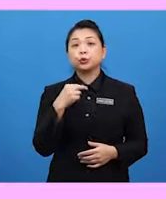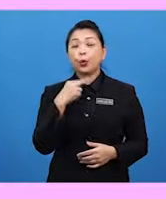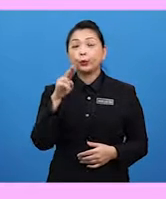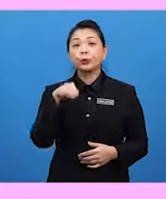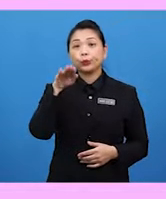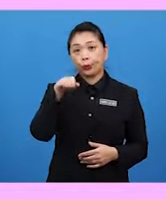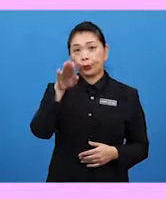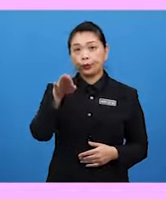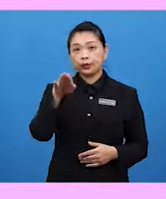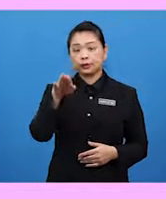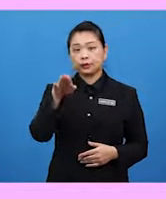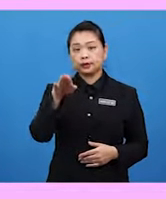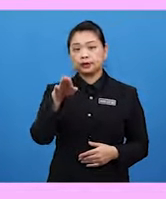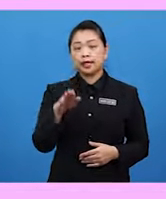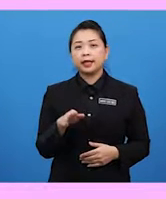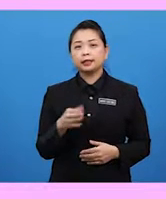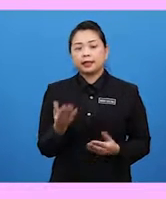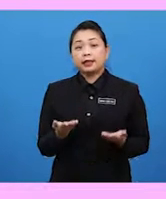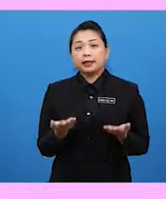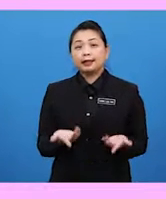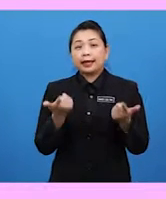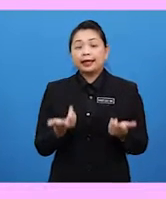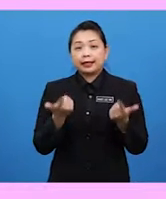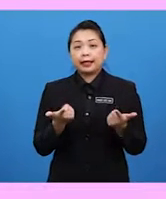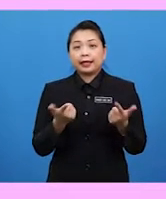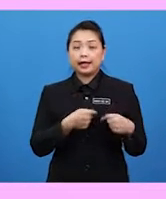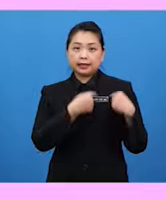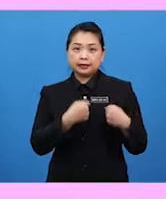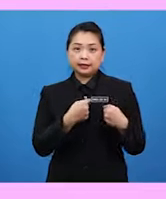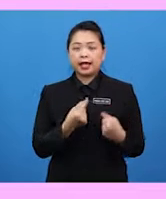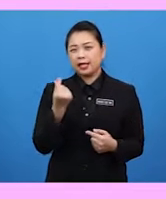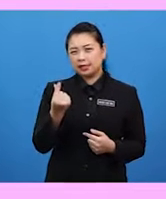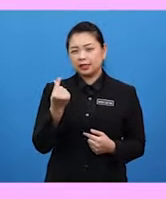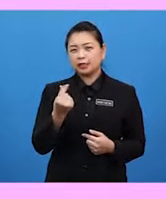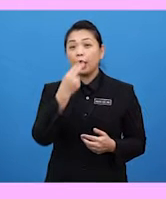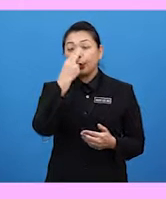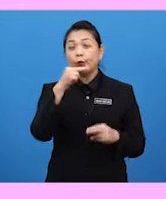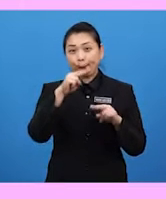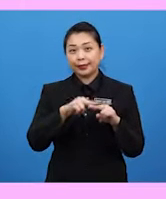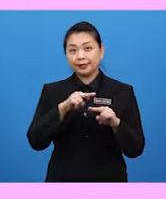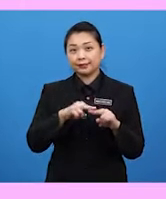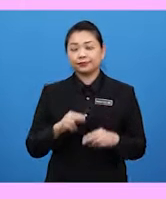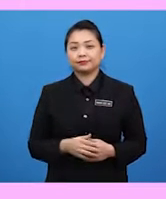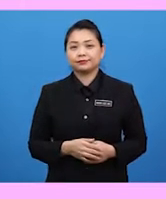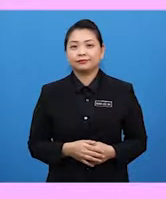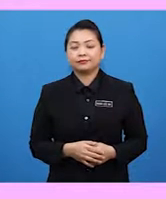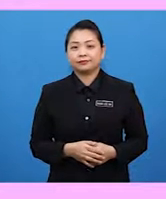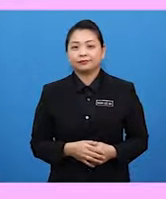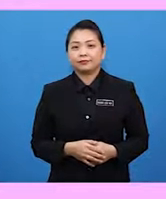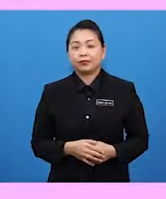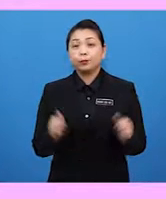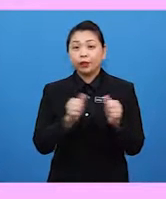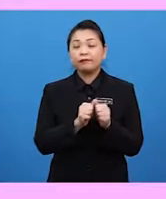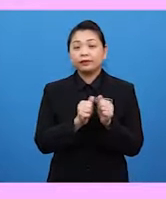and a little humorous. In the poem, the persona is surprised and astonished with the child's